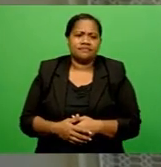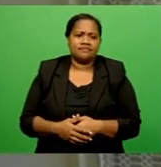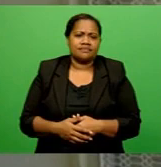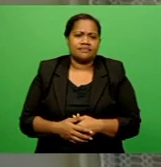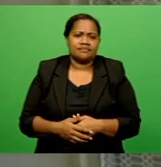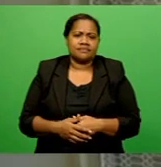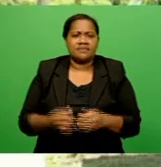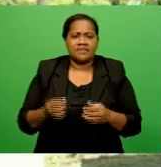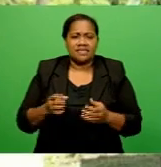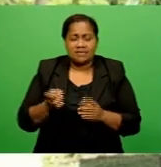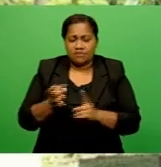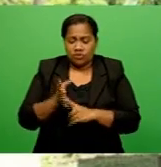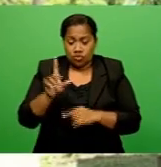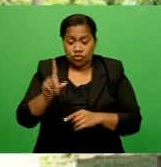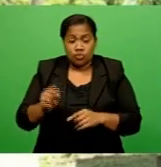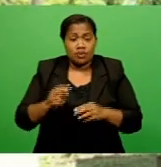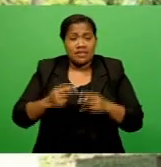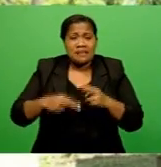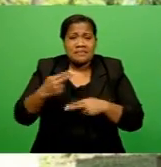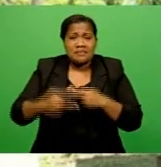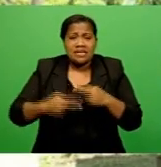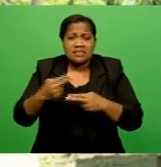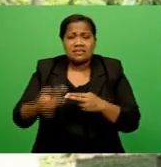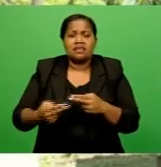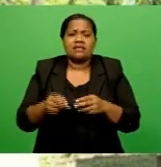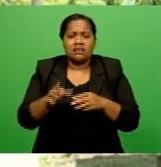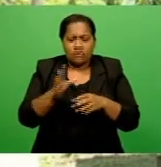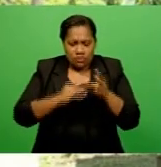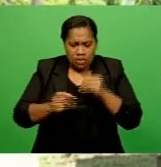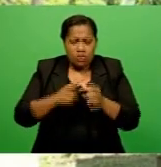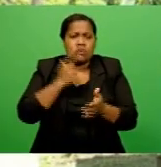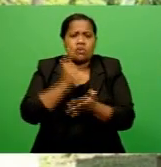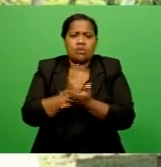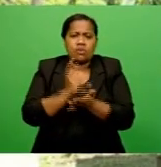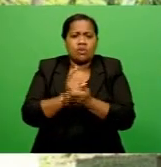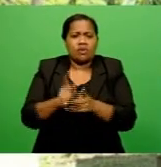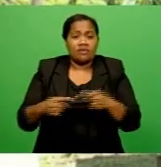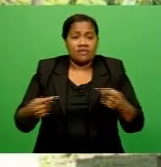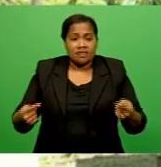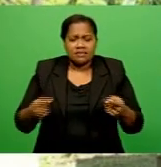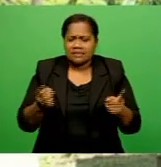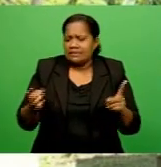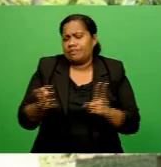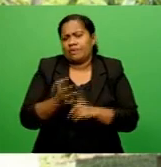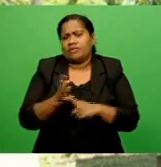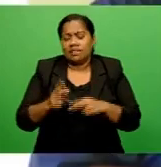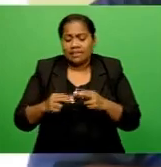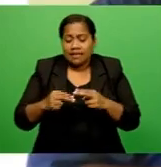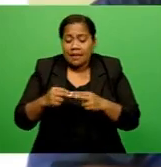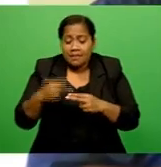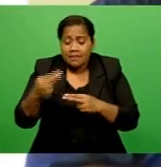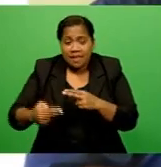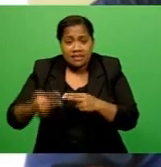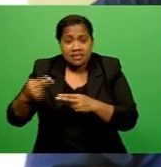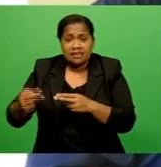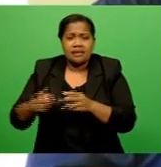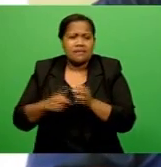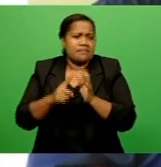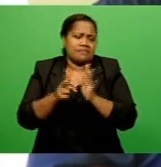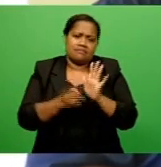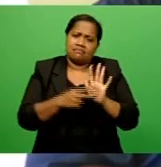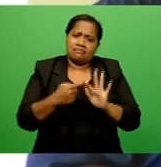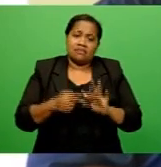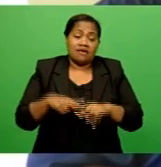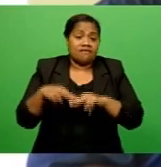with planting and learning a lot of things, especially in planting pines. The Fiji Pine Trust